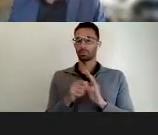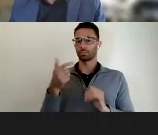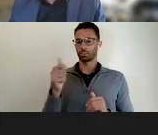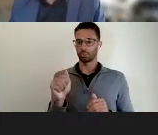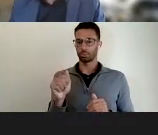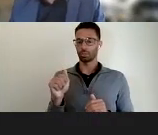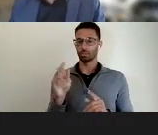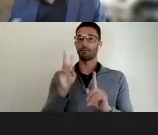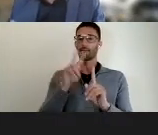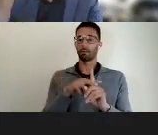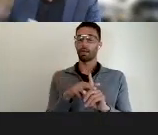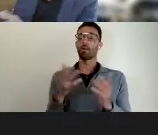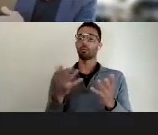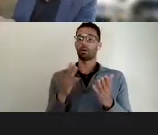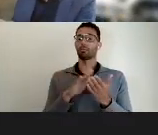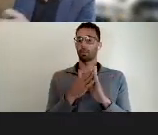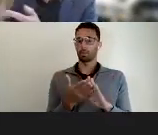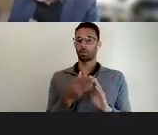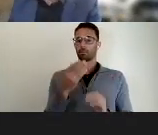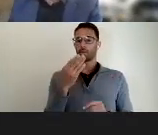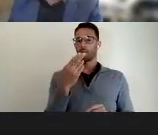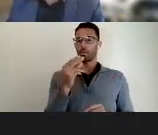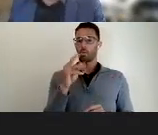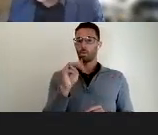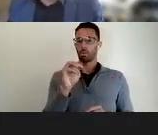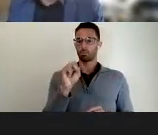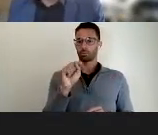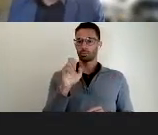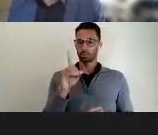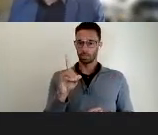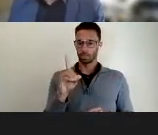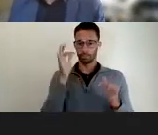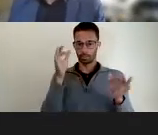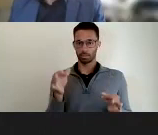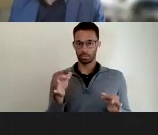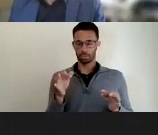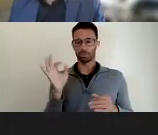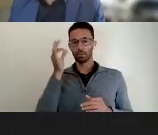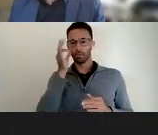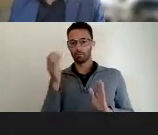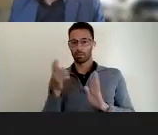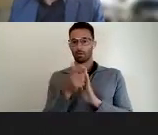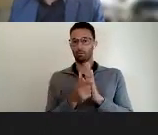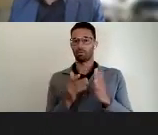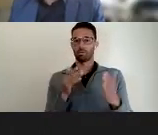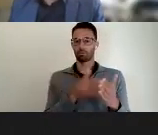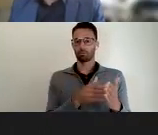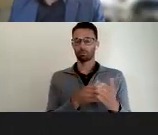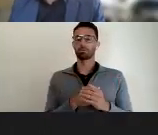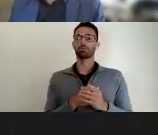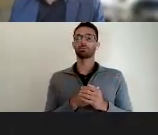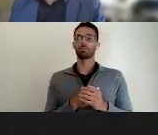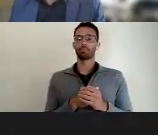what became known as the Olmstead decision, the original lawsuit, the federal lawsuit. They were people with